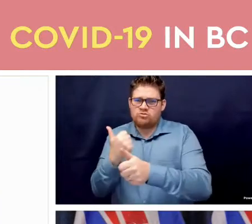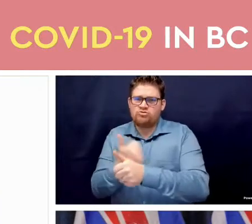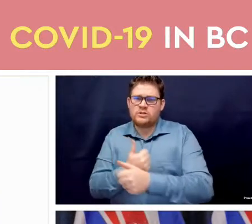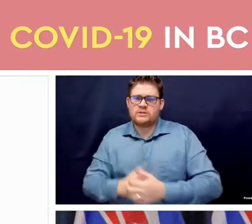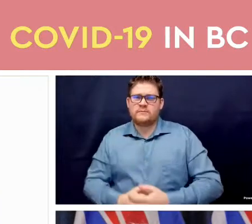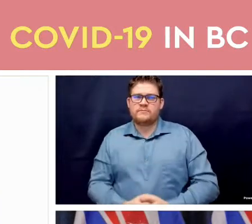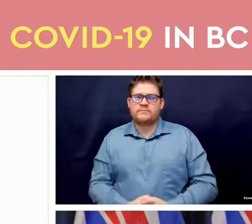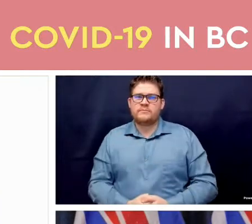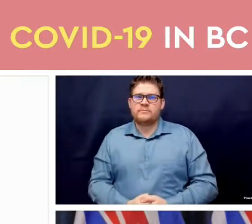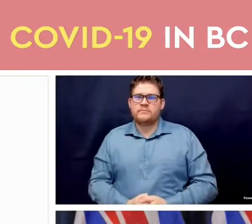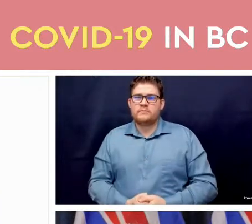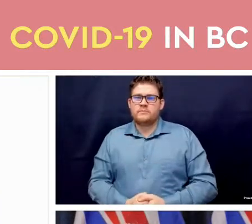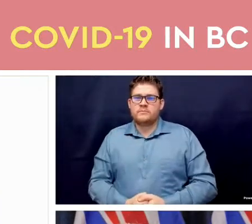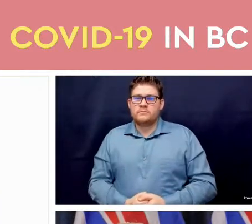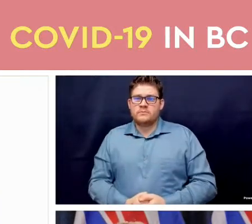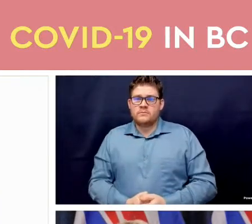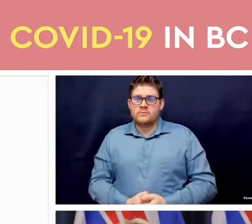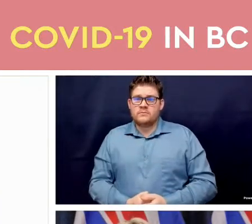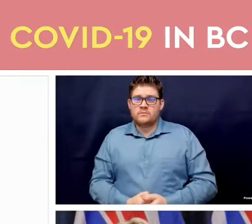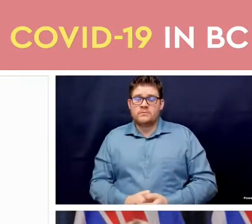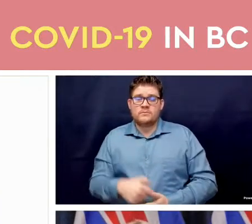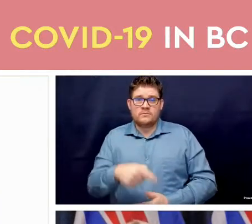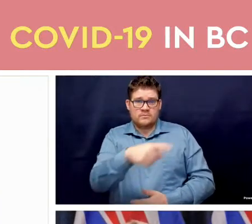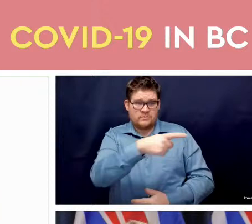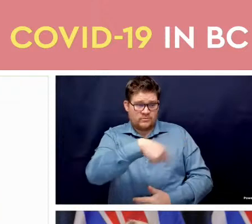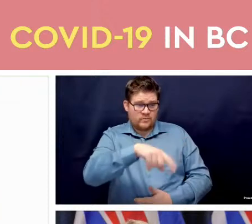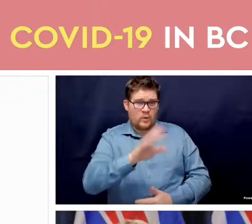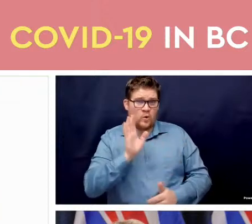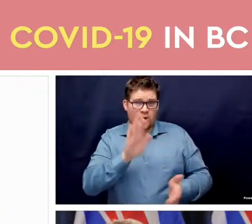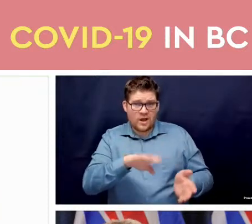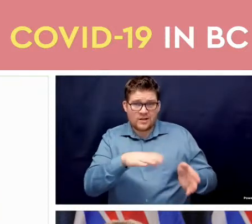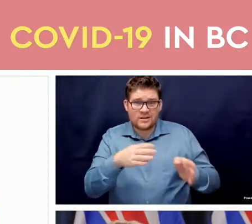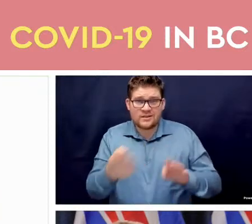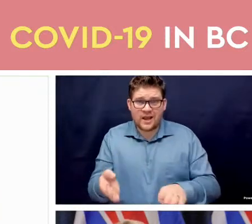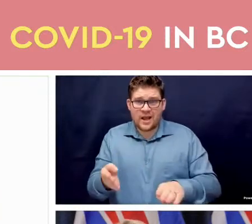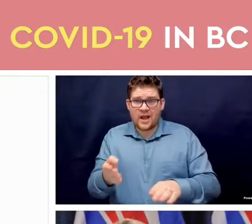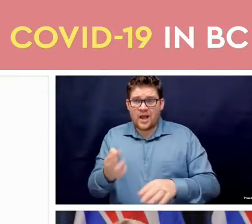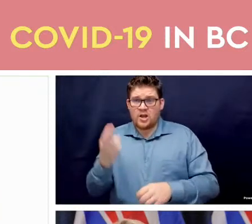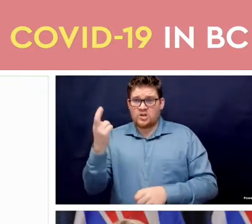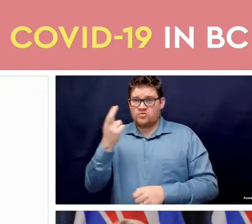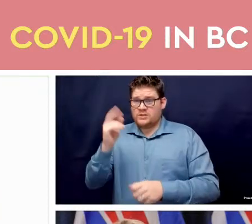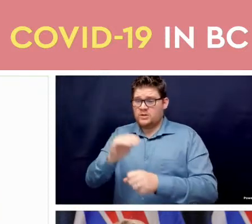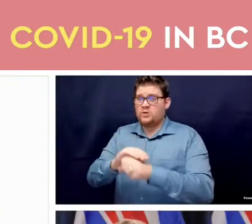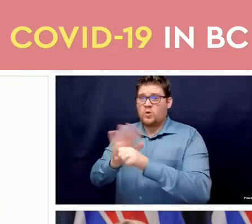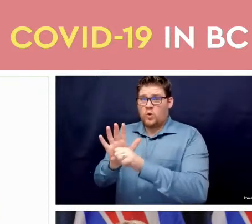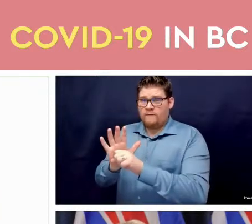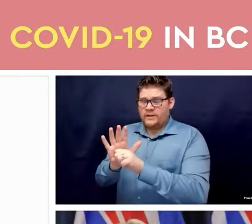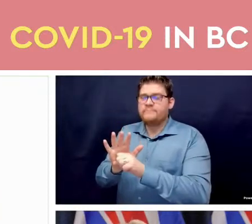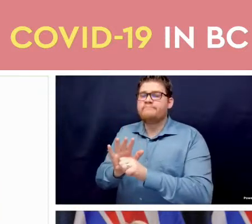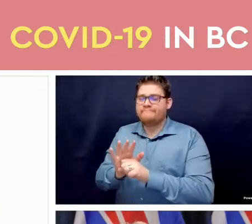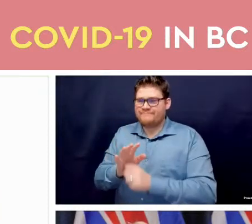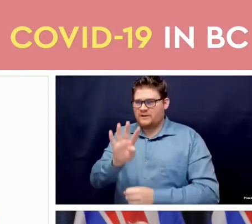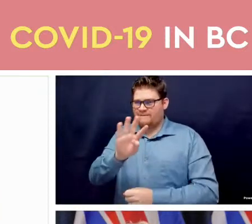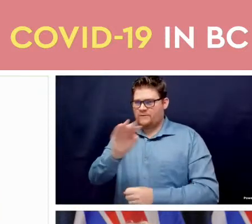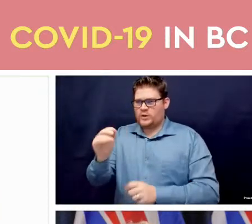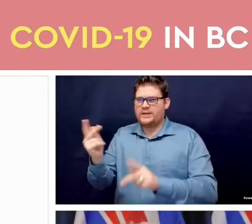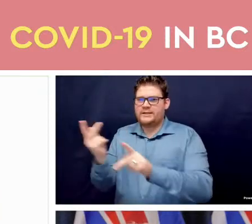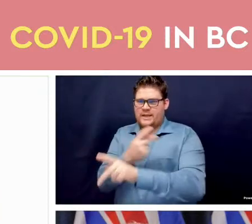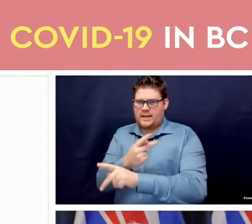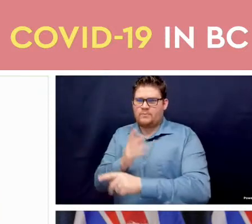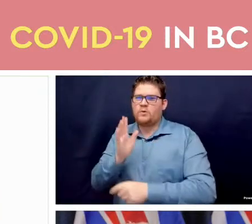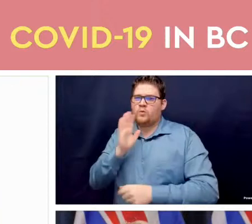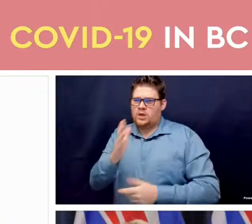of people who have been remarking on the fact that there's more vaccinated people in hospital than unvaccinated people. But